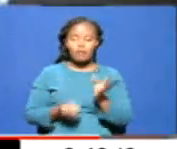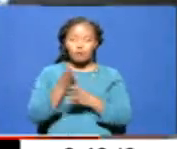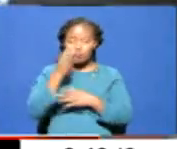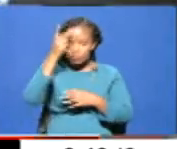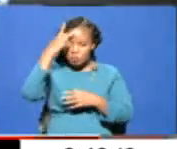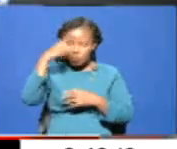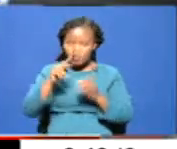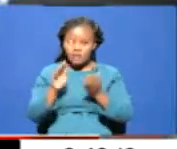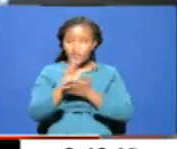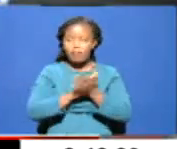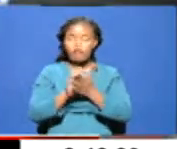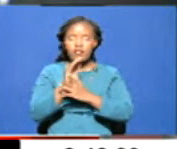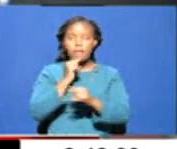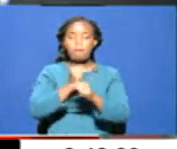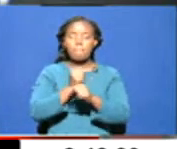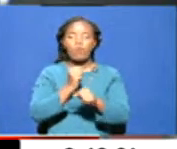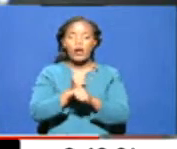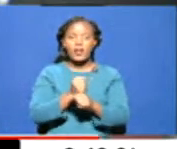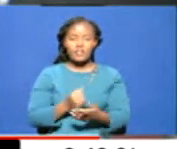We have come up with